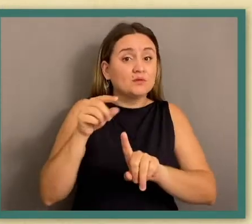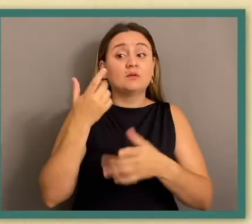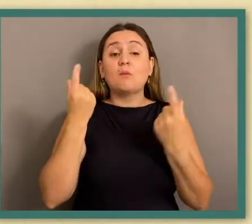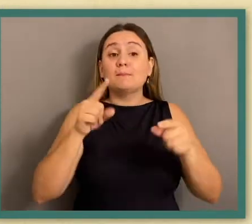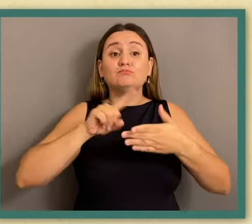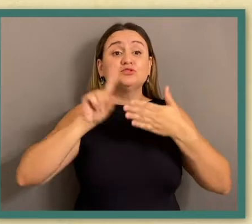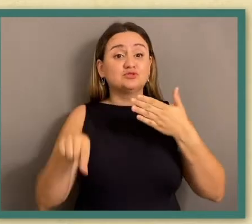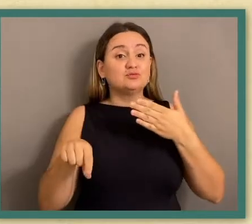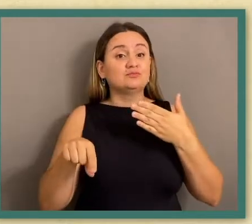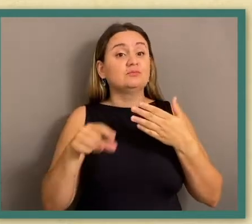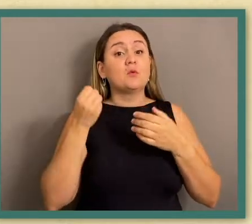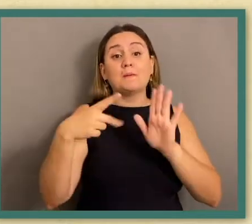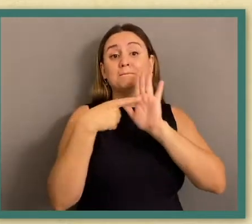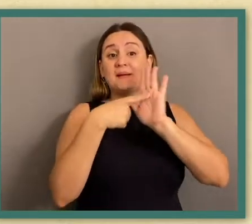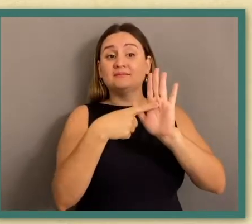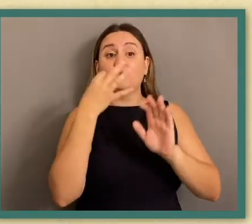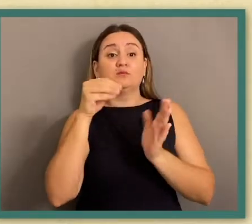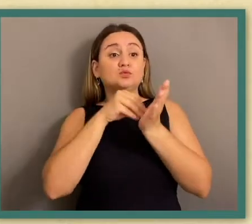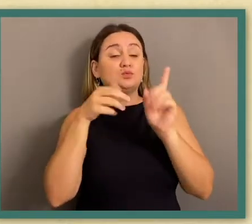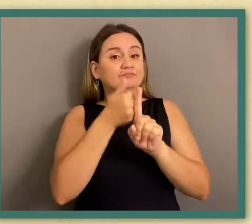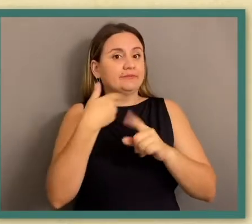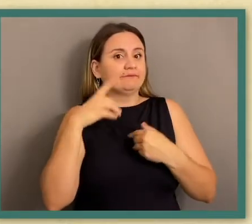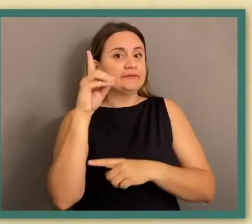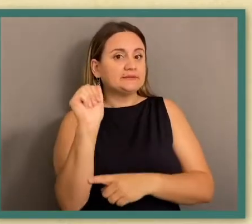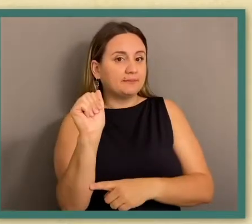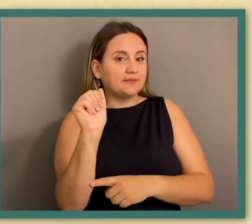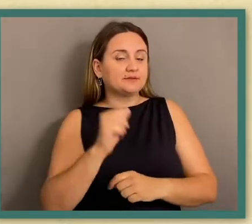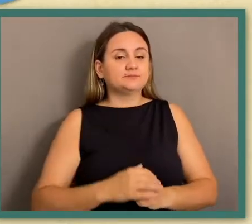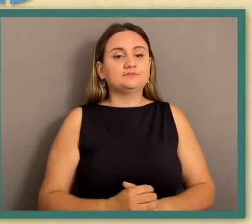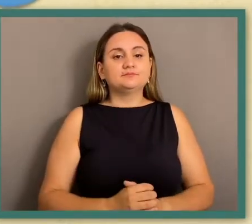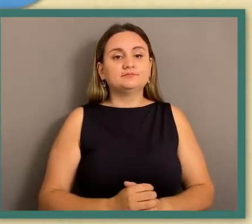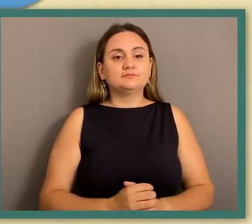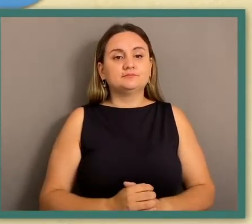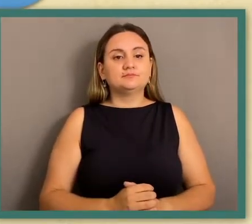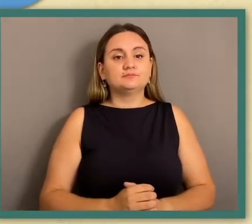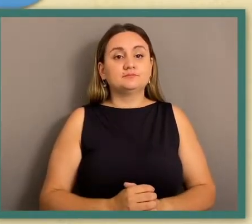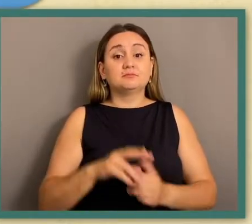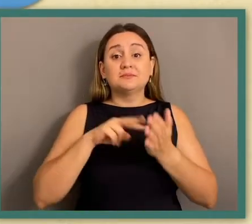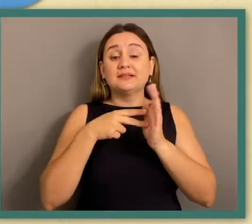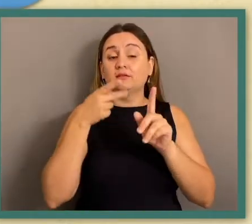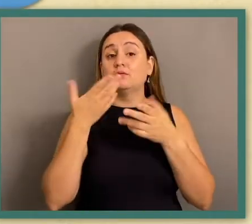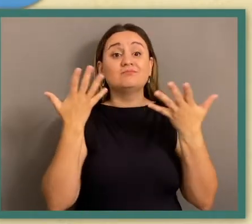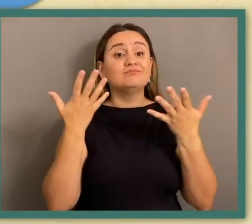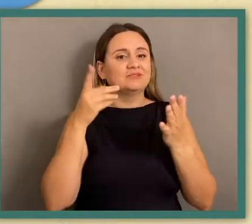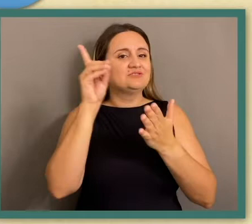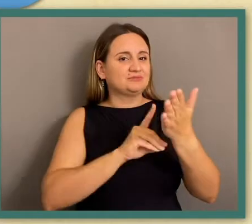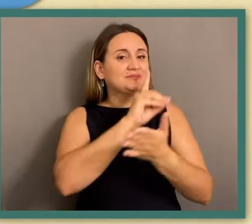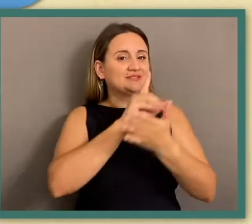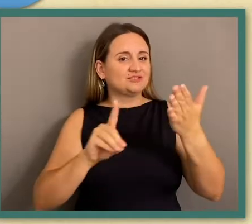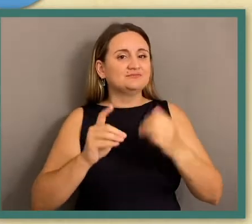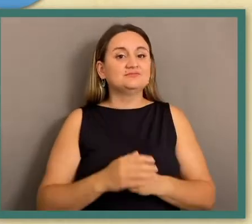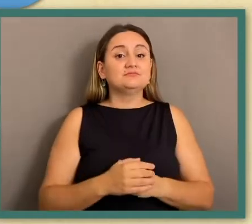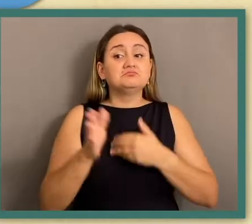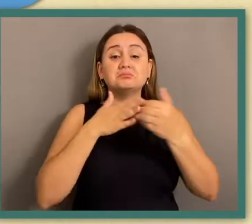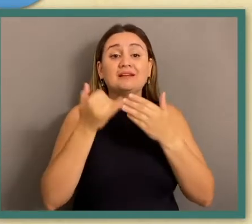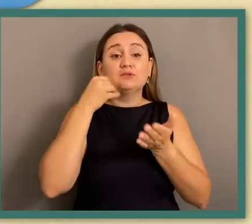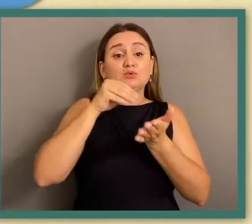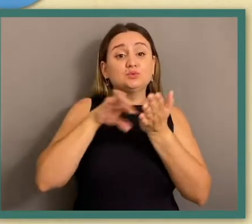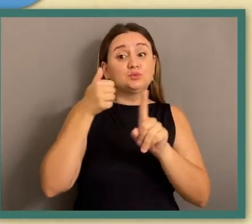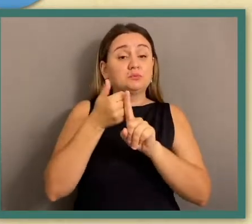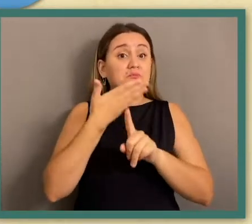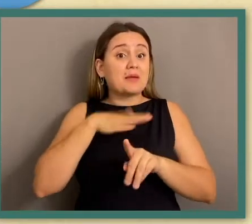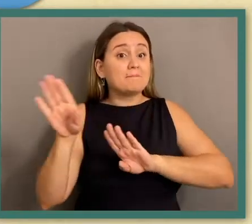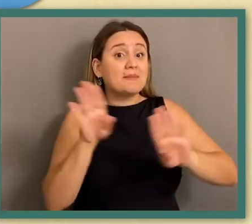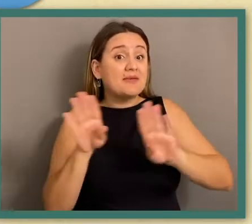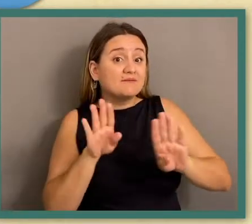for behavior that results from or is a manifestation of the student's disability. This would be discrimination. To